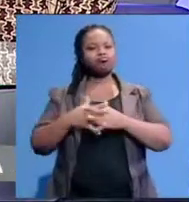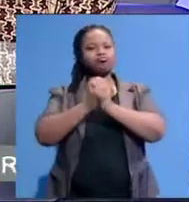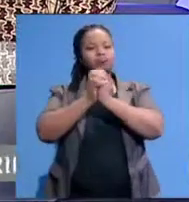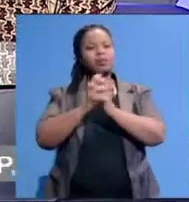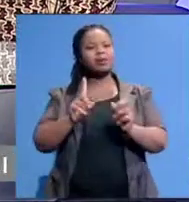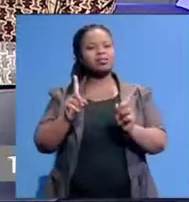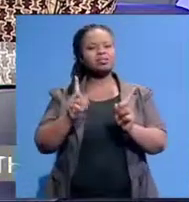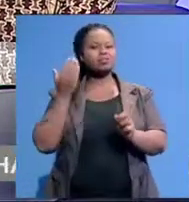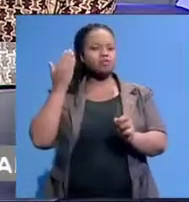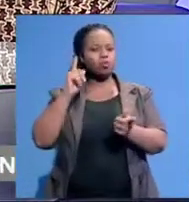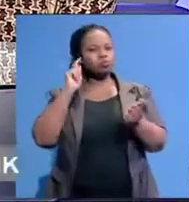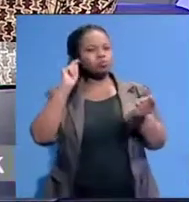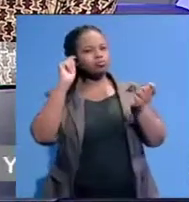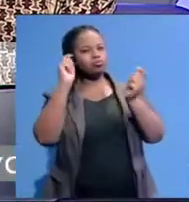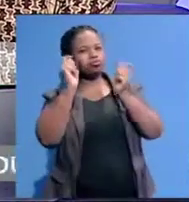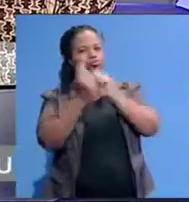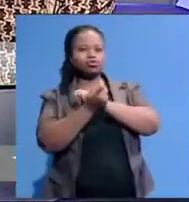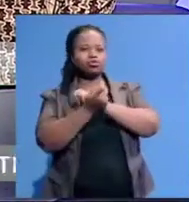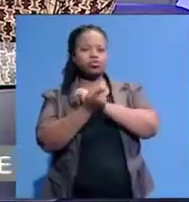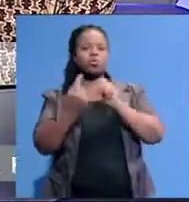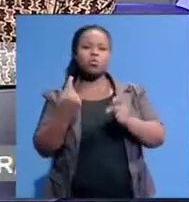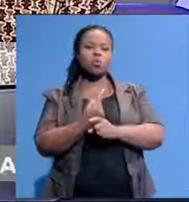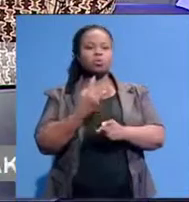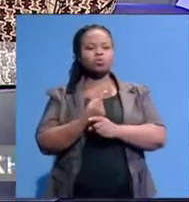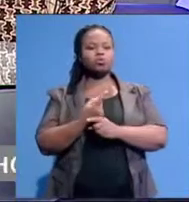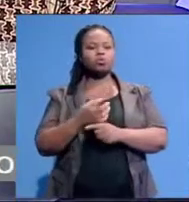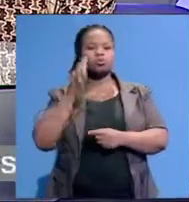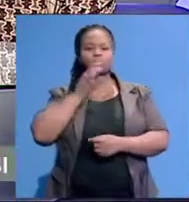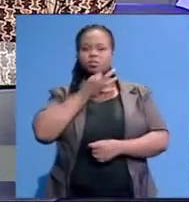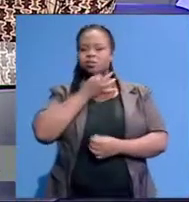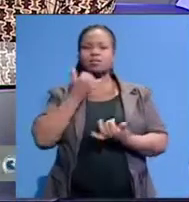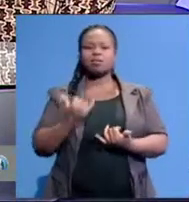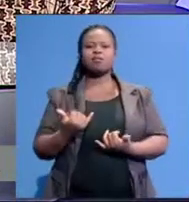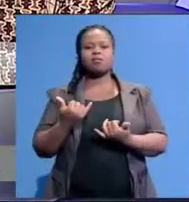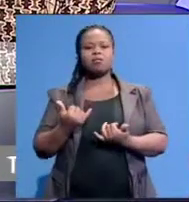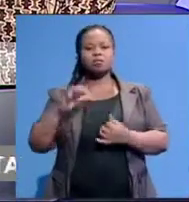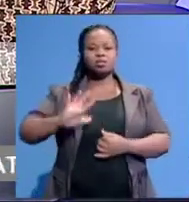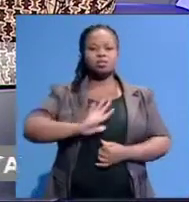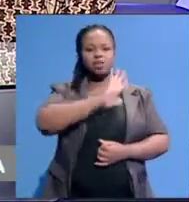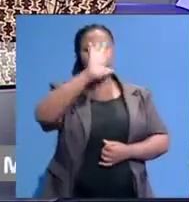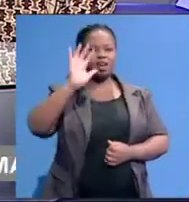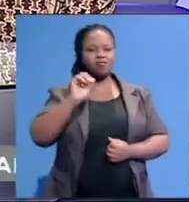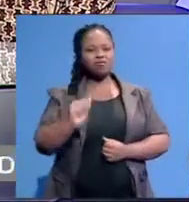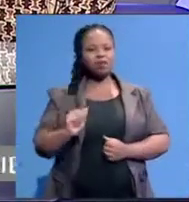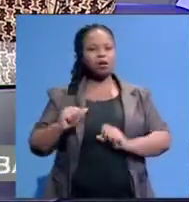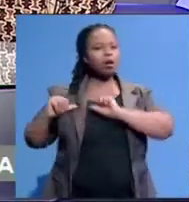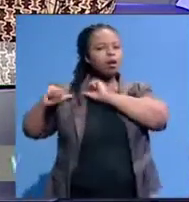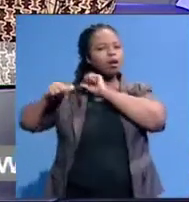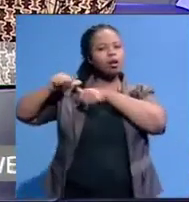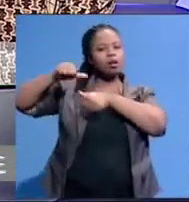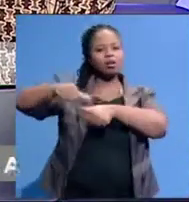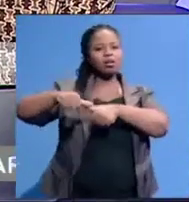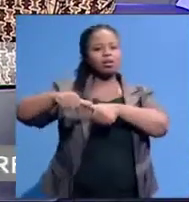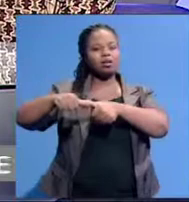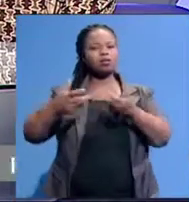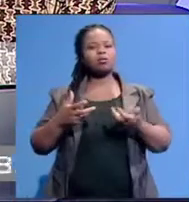now shifted. And the phrase of the day, one could say, is the African century. What is the difference between these two, and what exactly is the